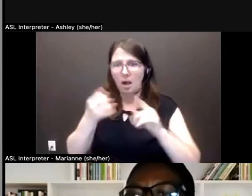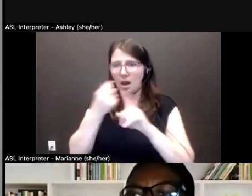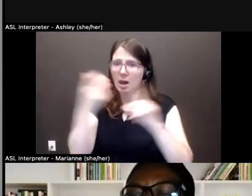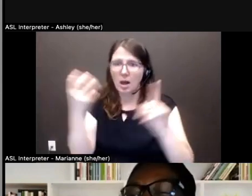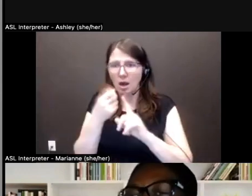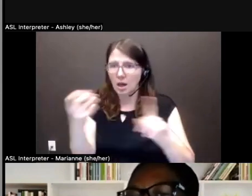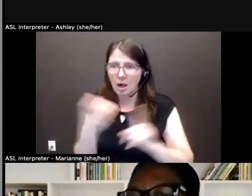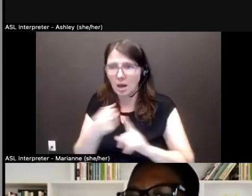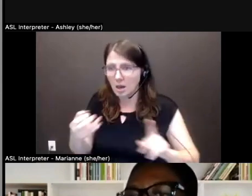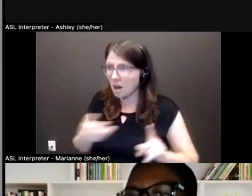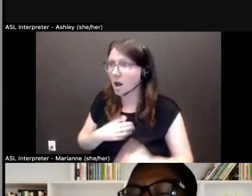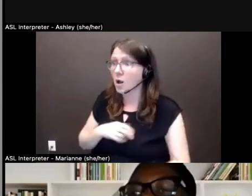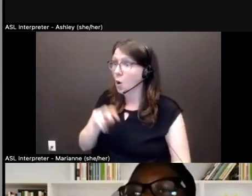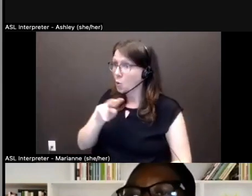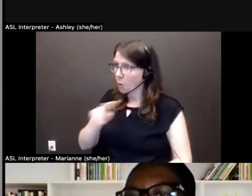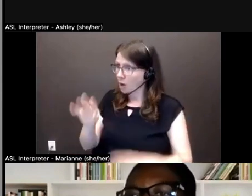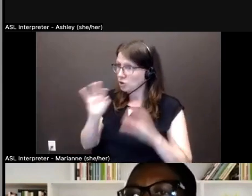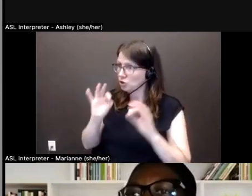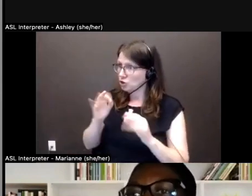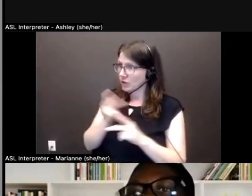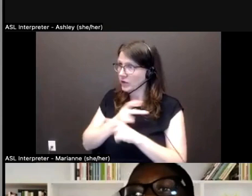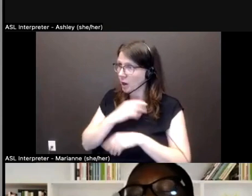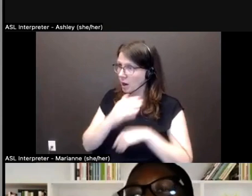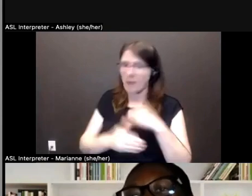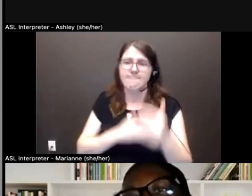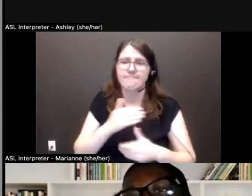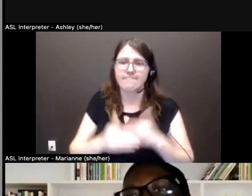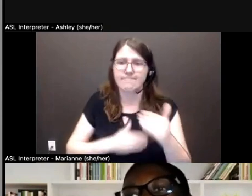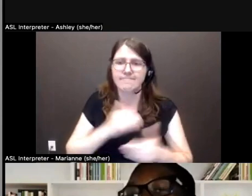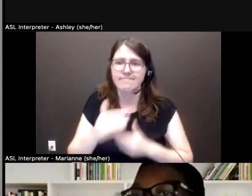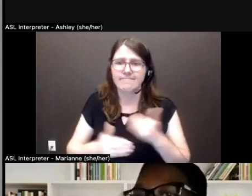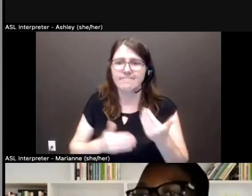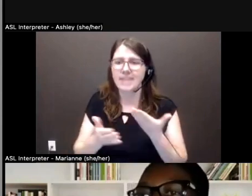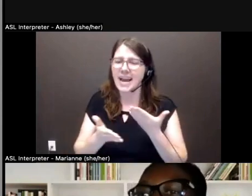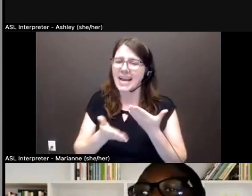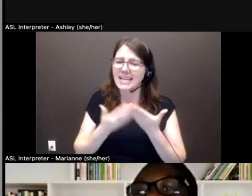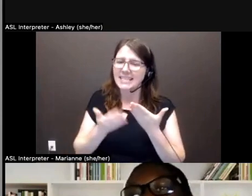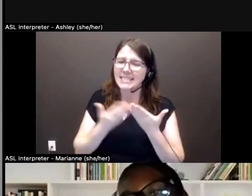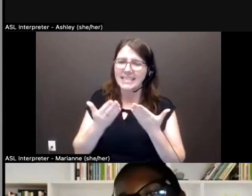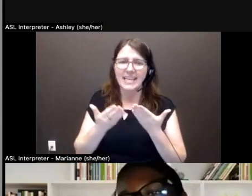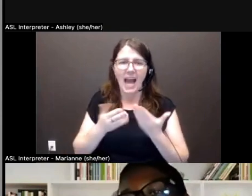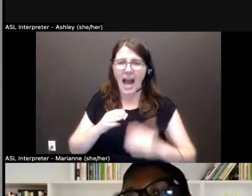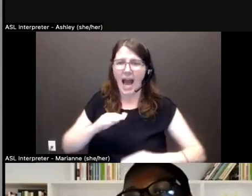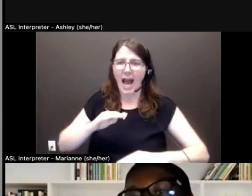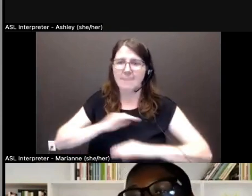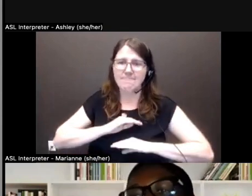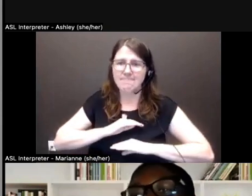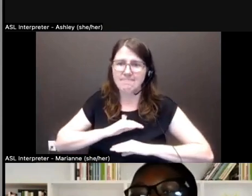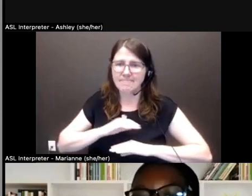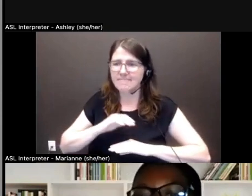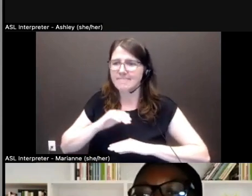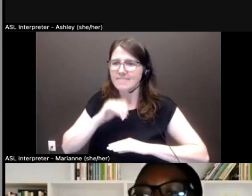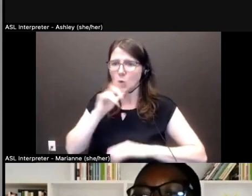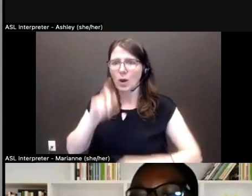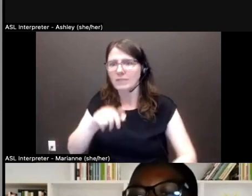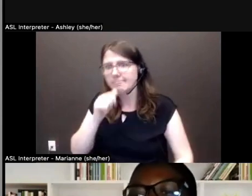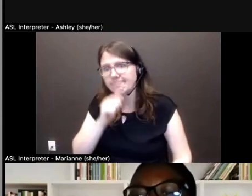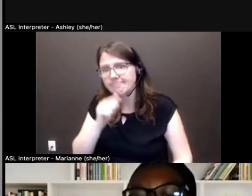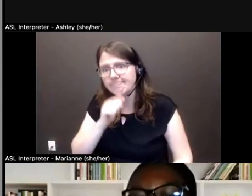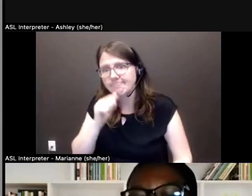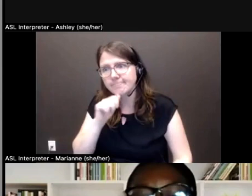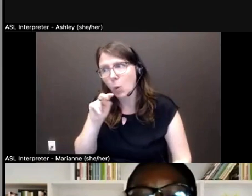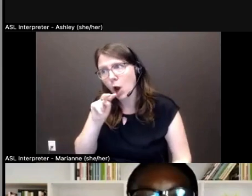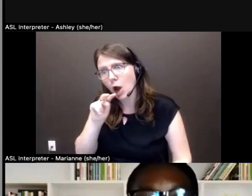other channels for ideas, and the ideas are either what to do or what not to do to make the